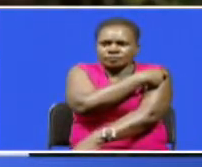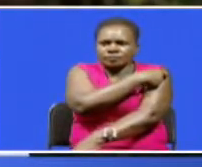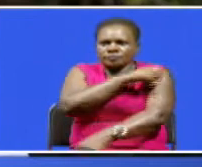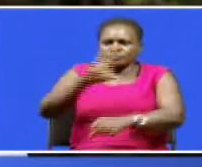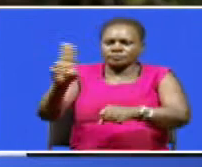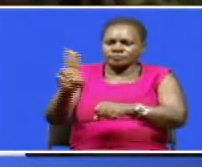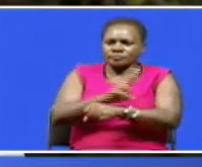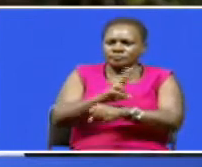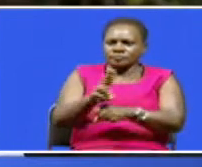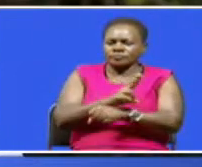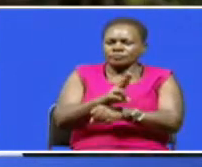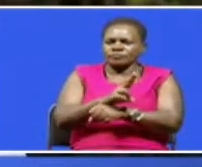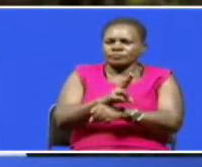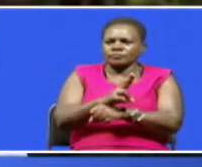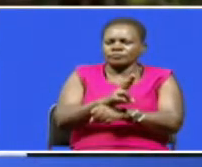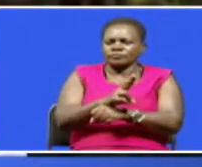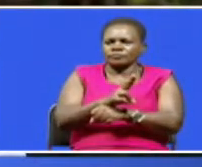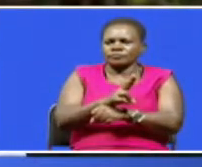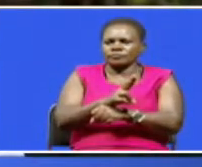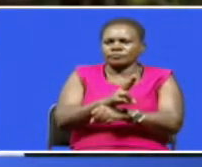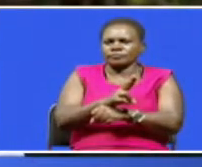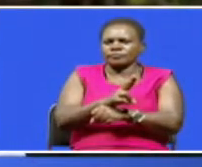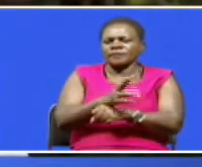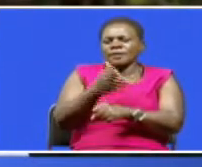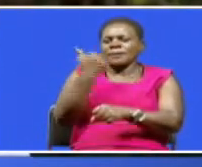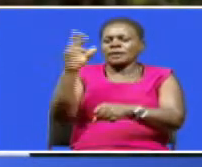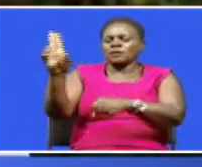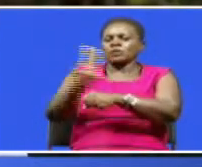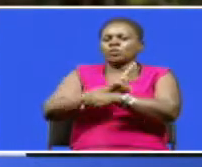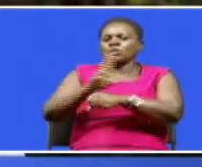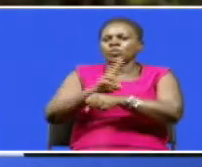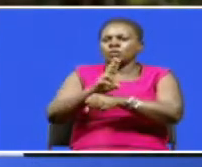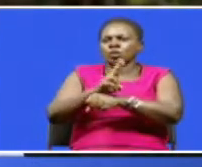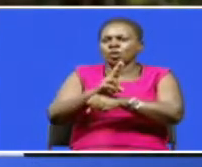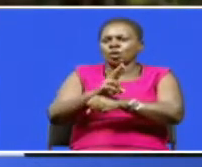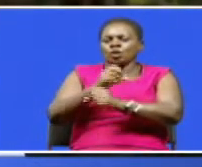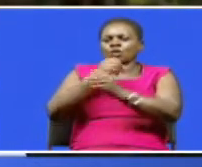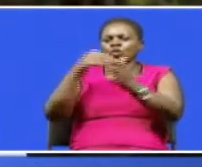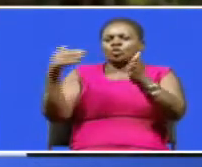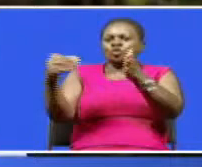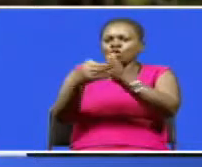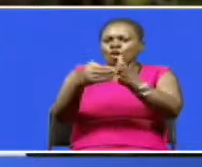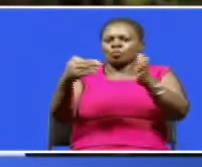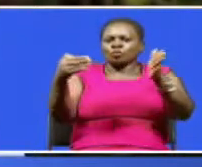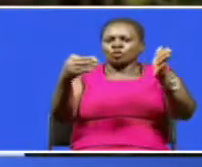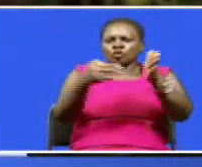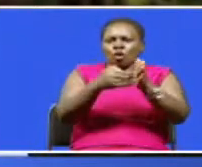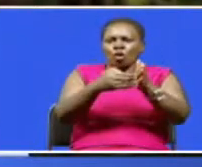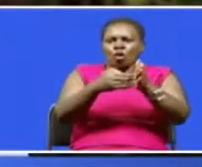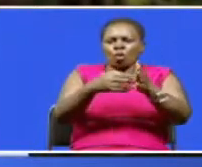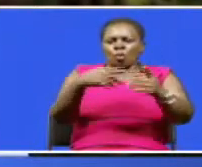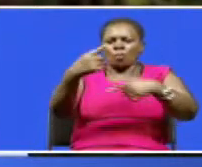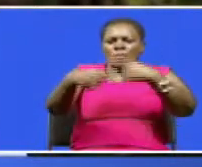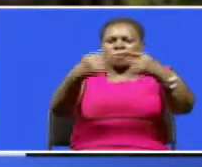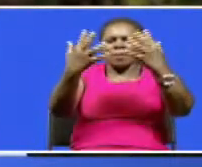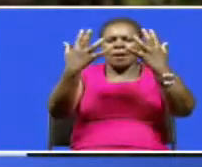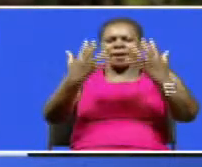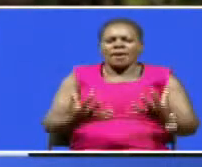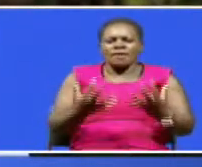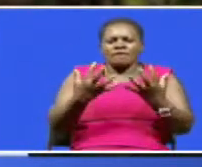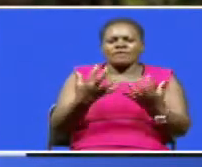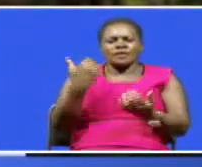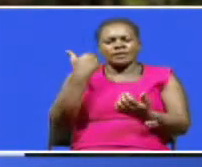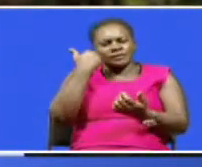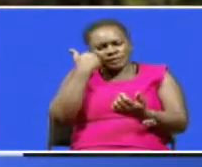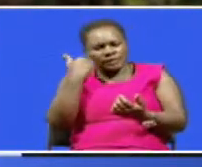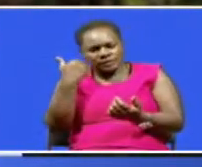utility, or where they were found to be of best use, is to stop progression to severe disease